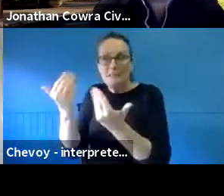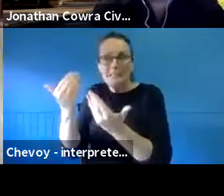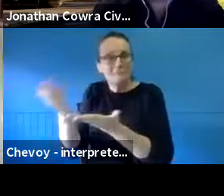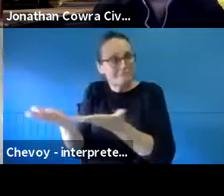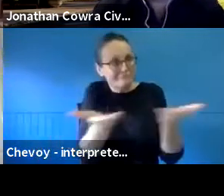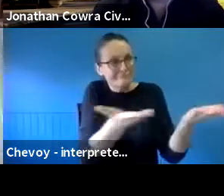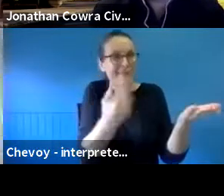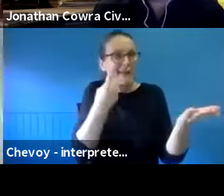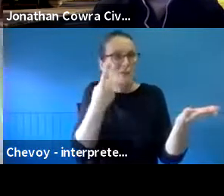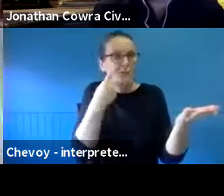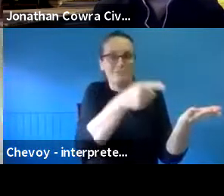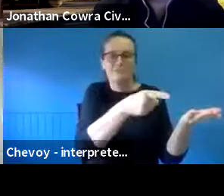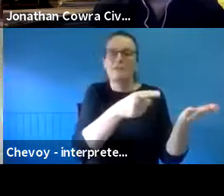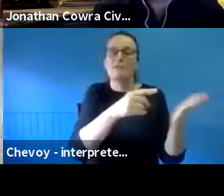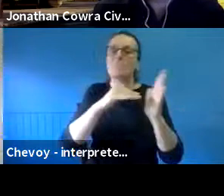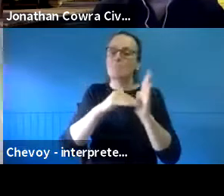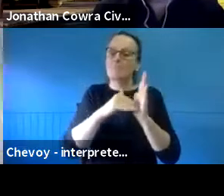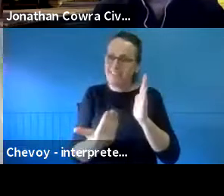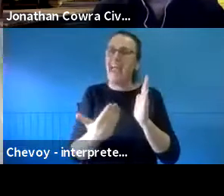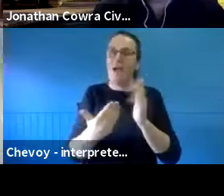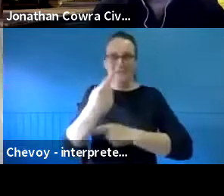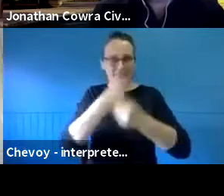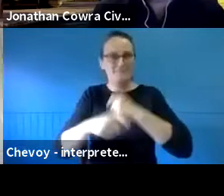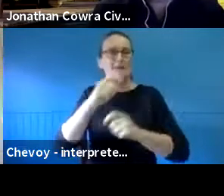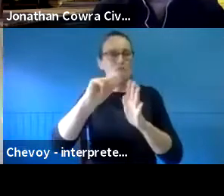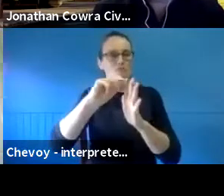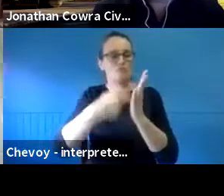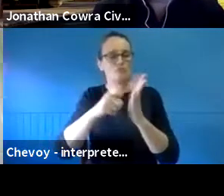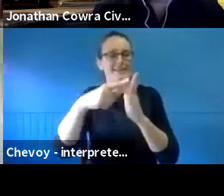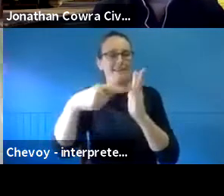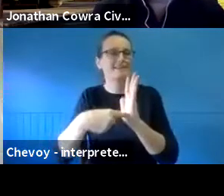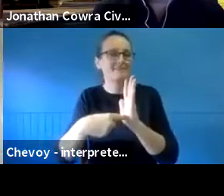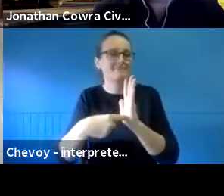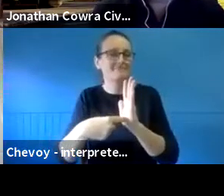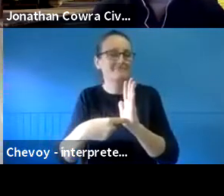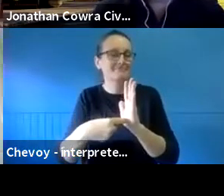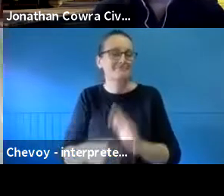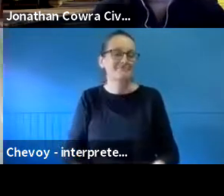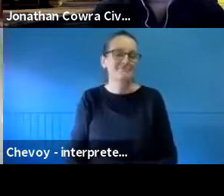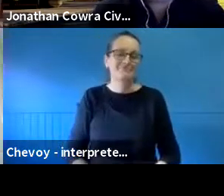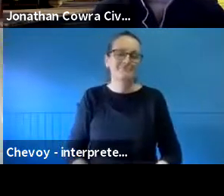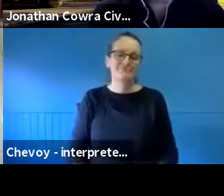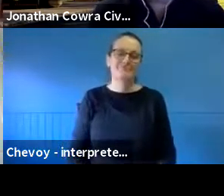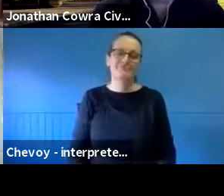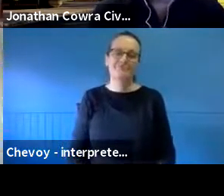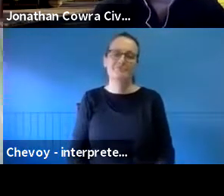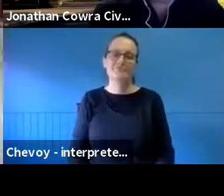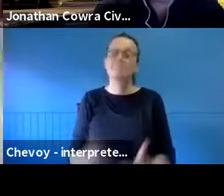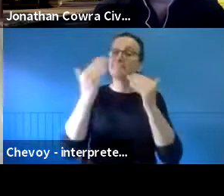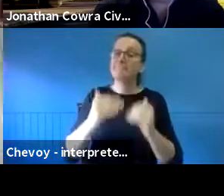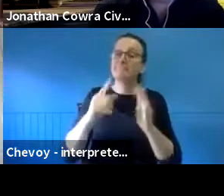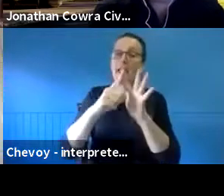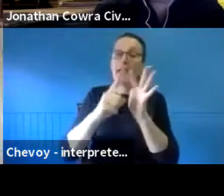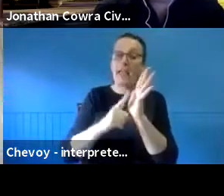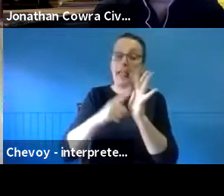think we've been using it that way in Australia to its full potential. Cool, thank you. Elliot, roughly how many